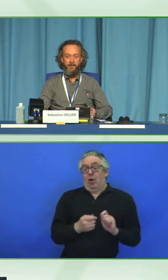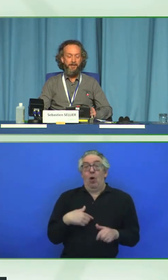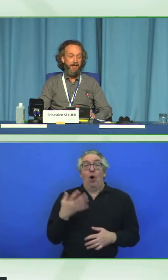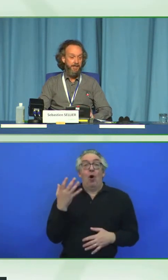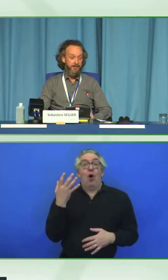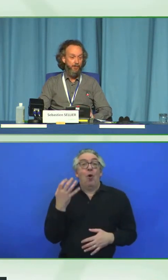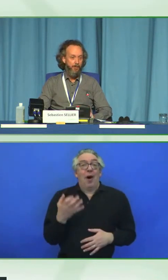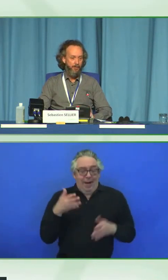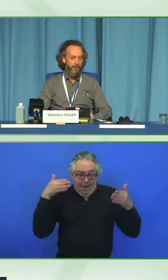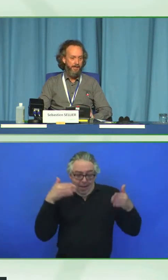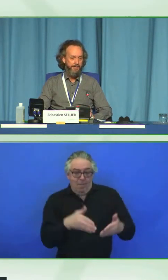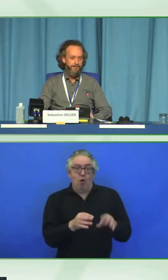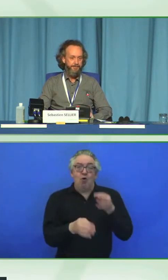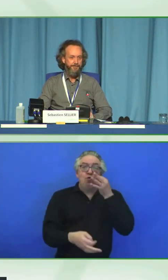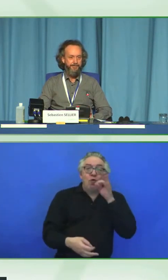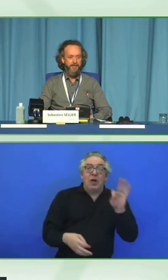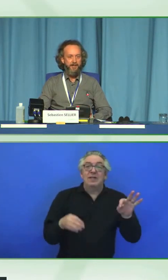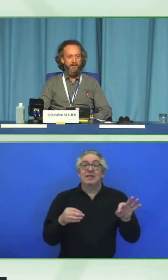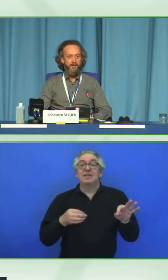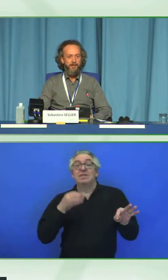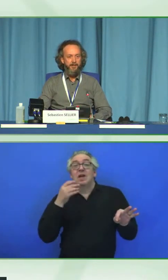to develop Elix worldwide.